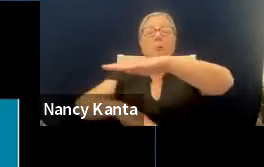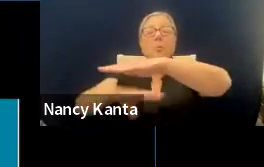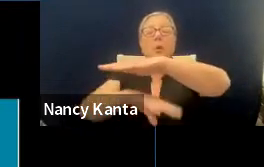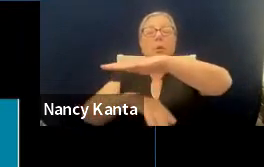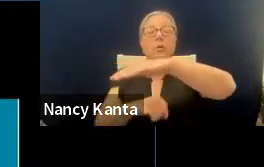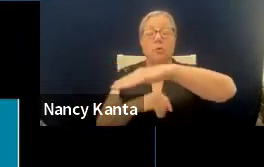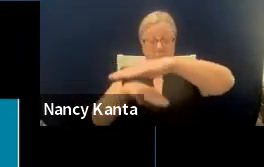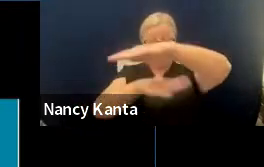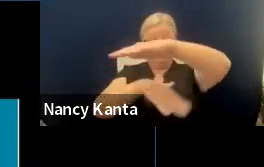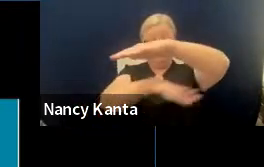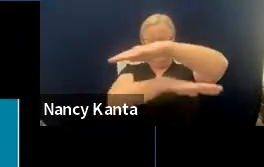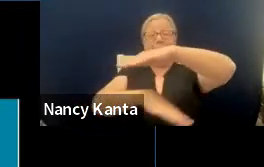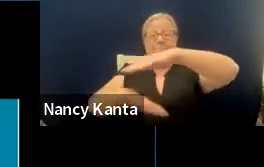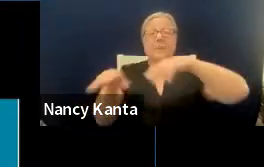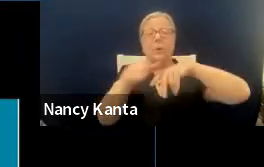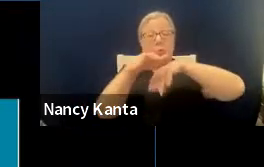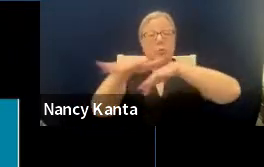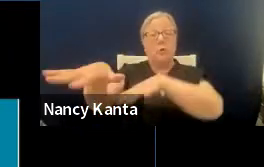river,